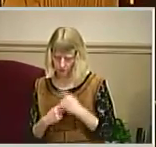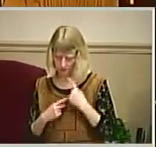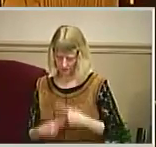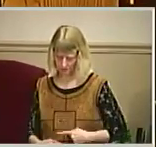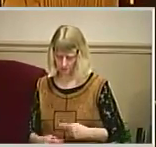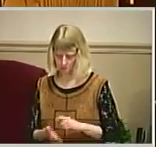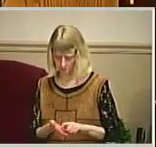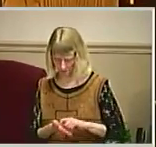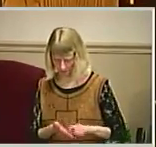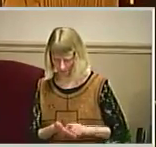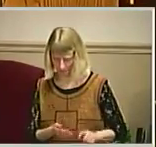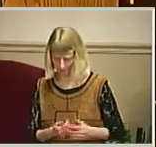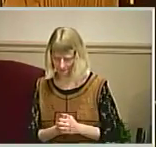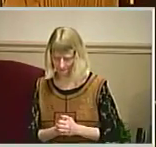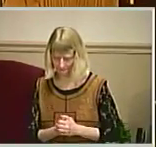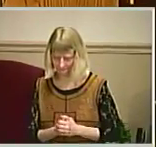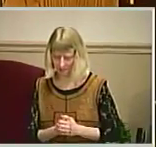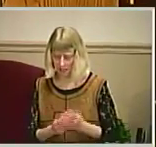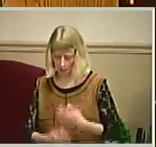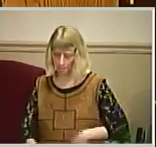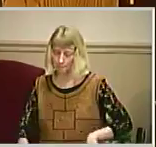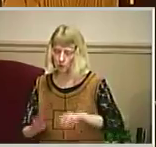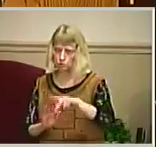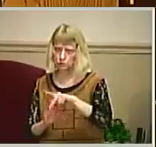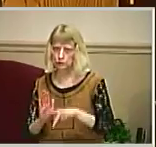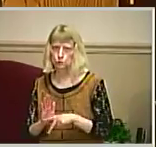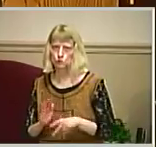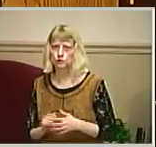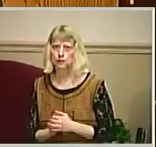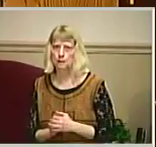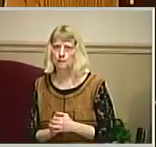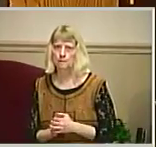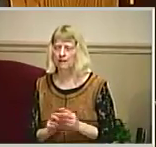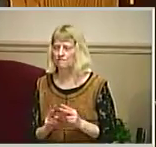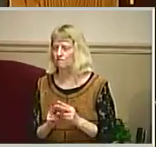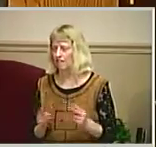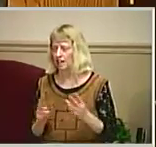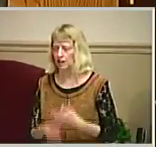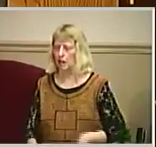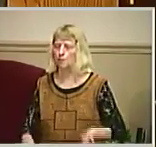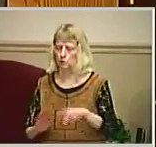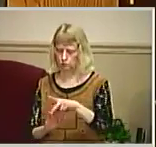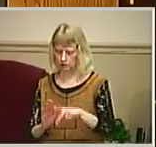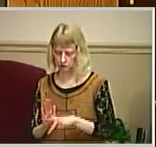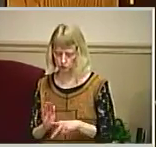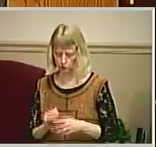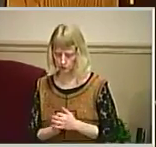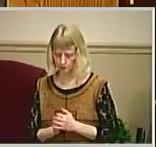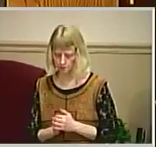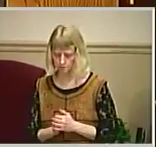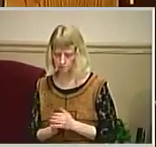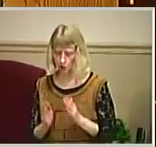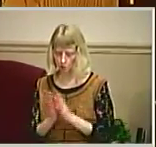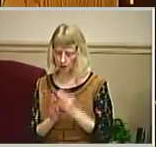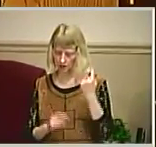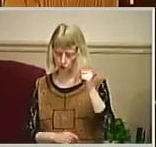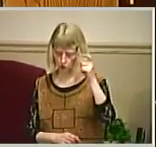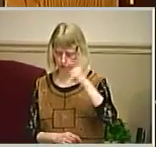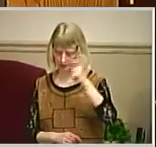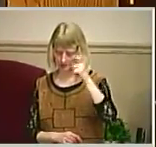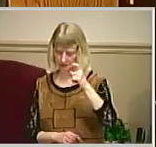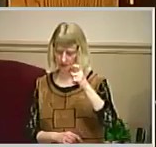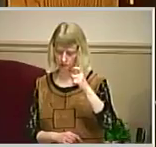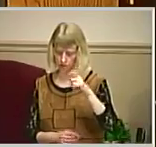physically. These are important principles, very important principles. Pray for wisdom for